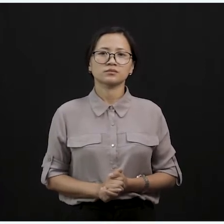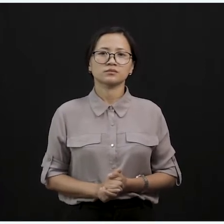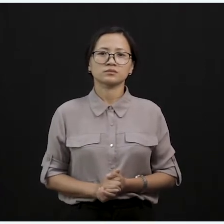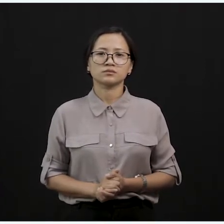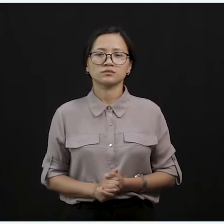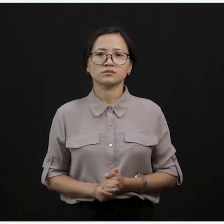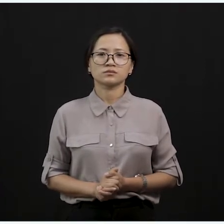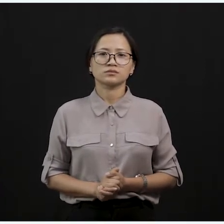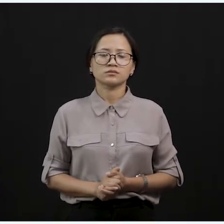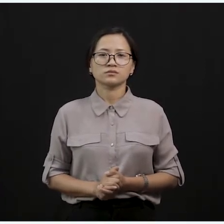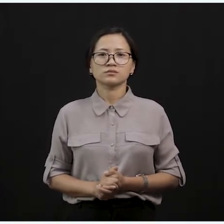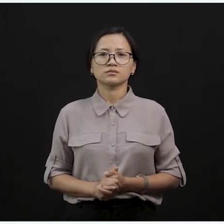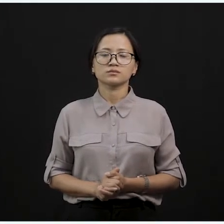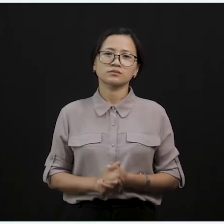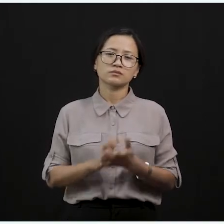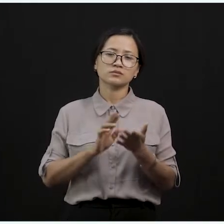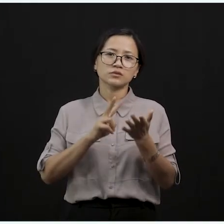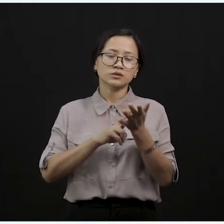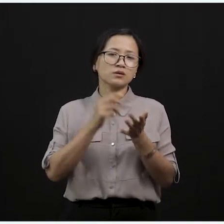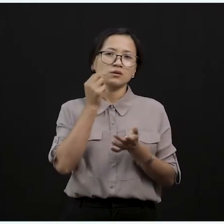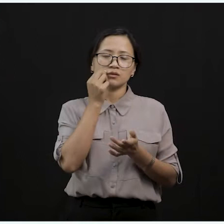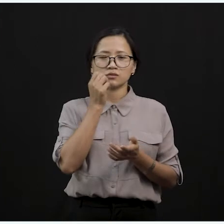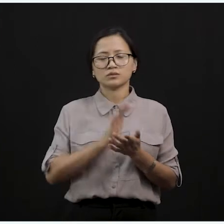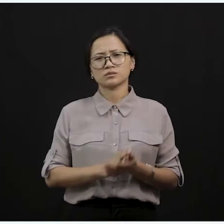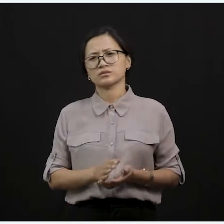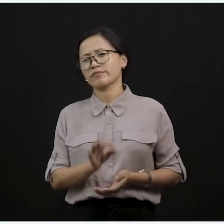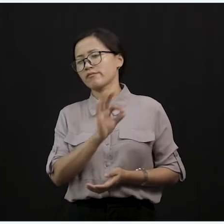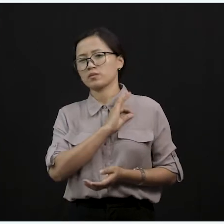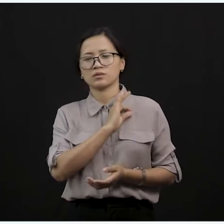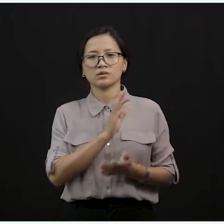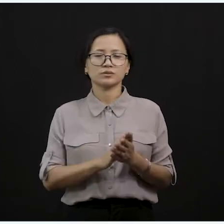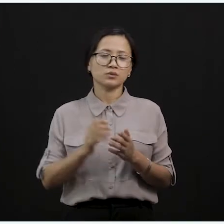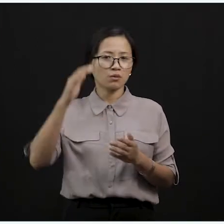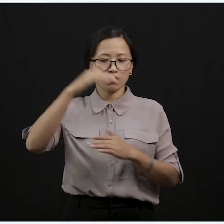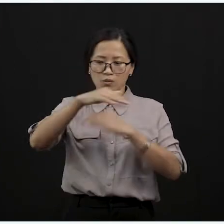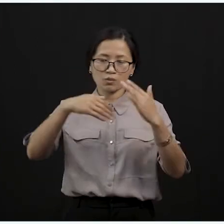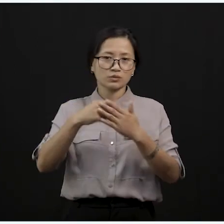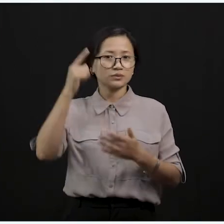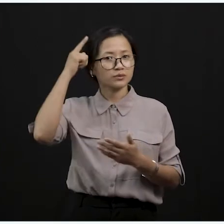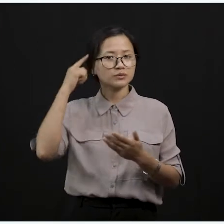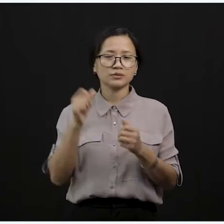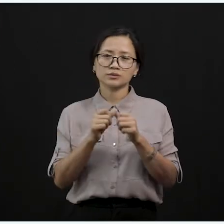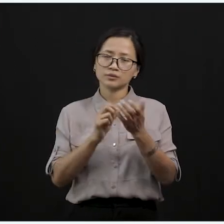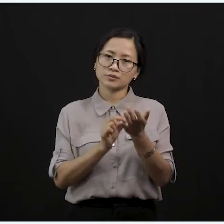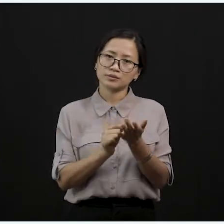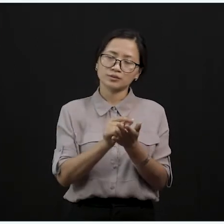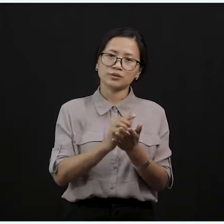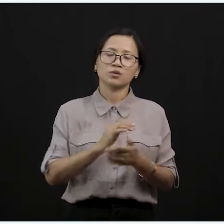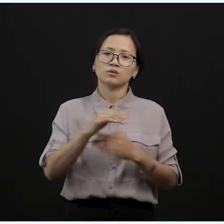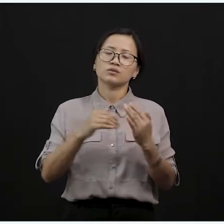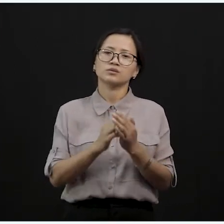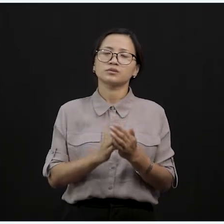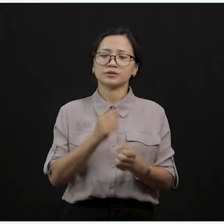So Vetso was really impressed with all these ants and all these